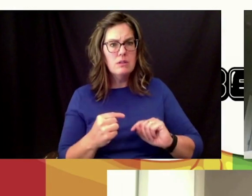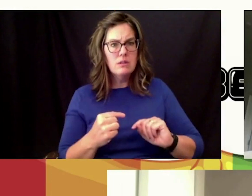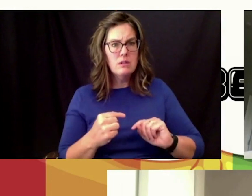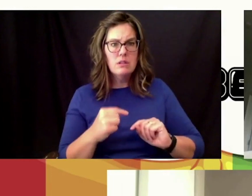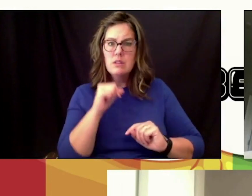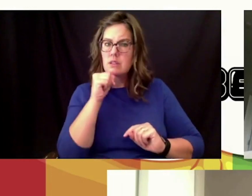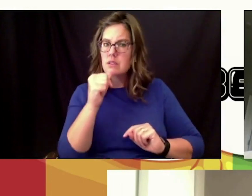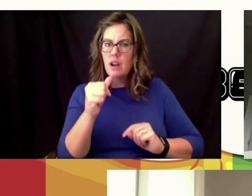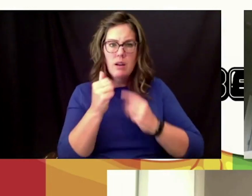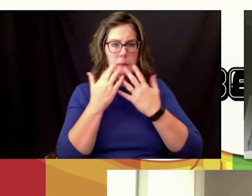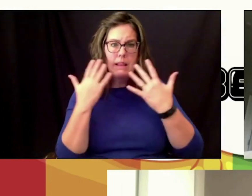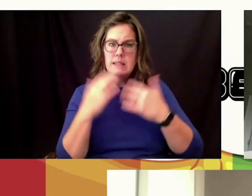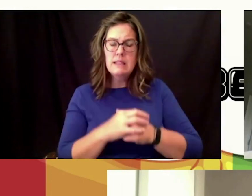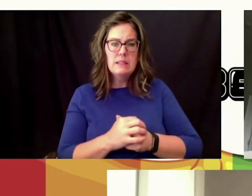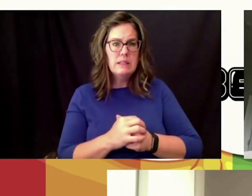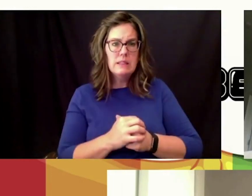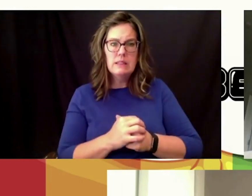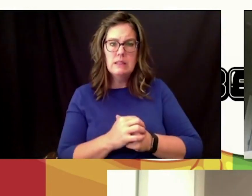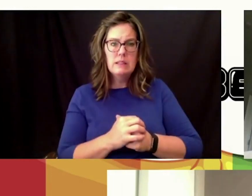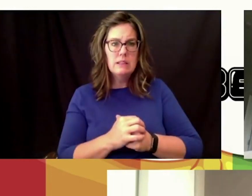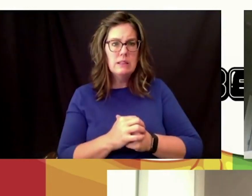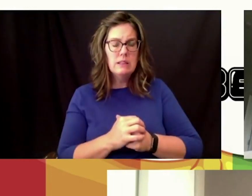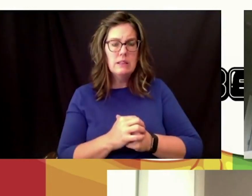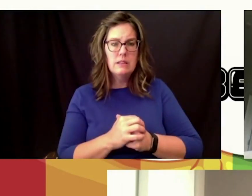usually led by